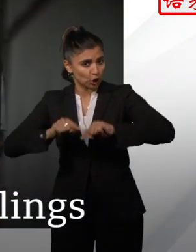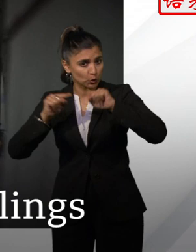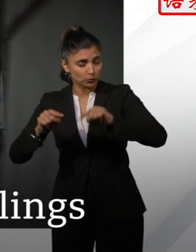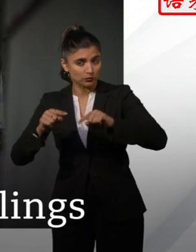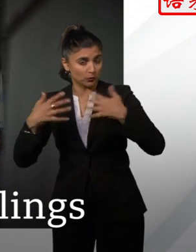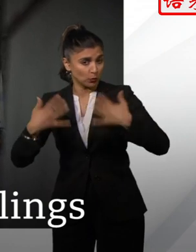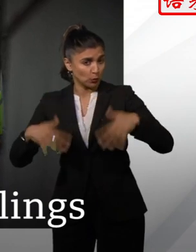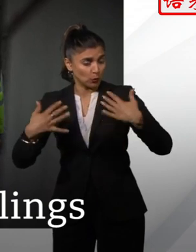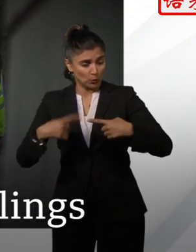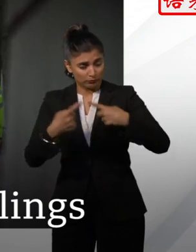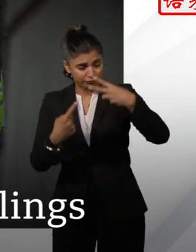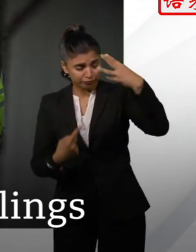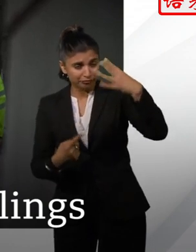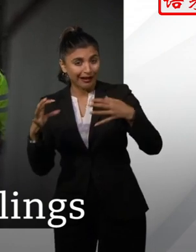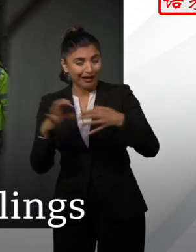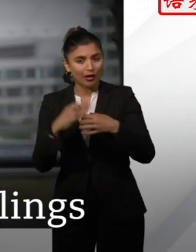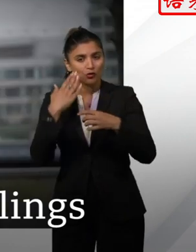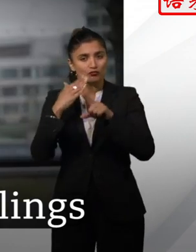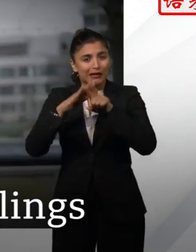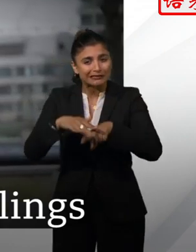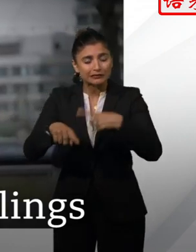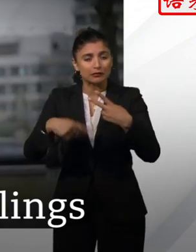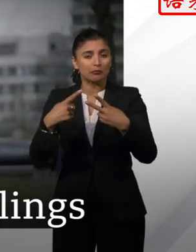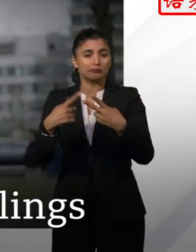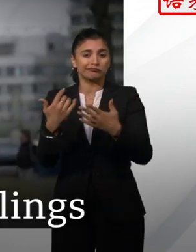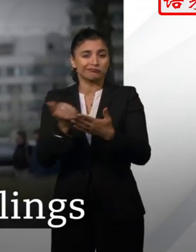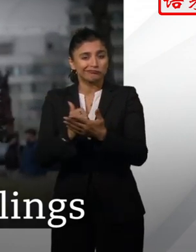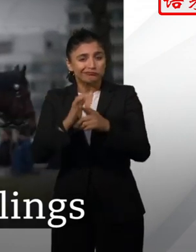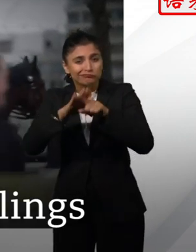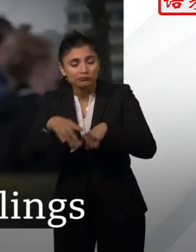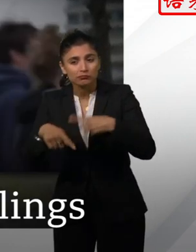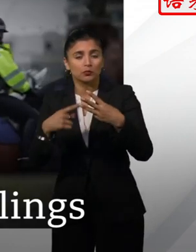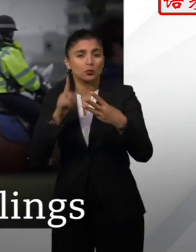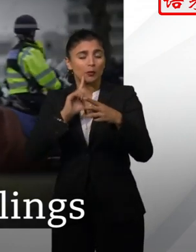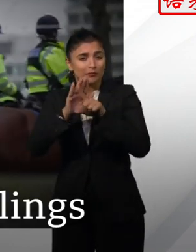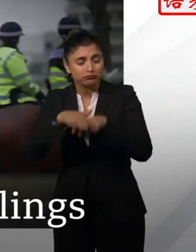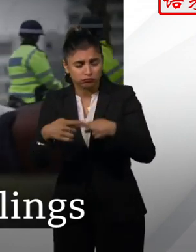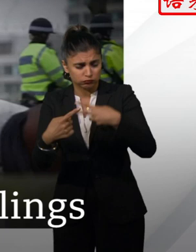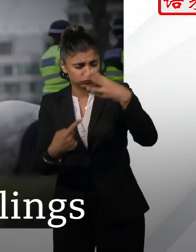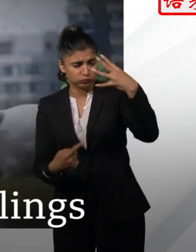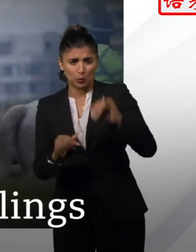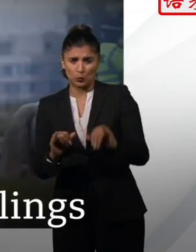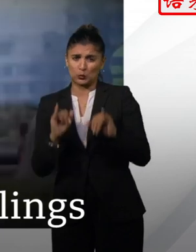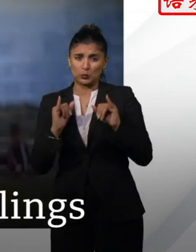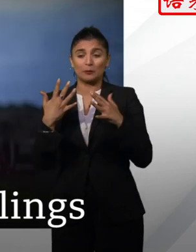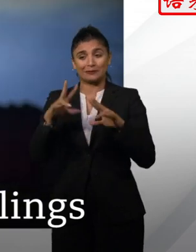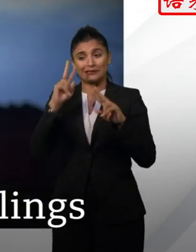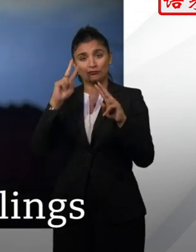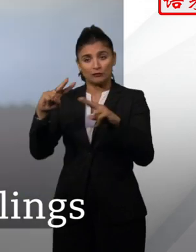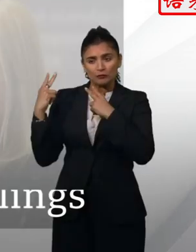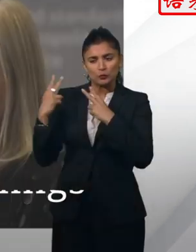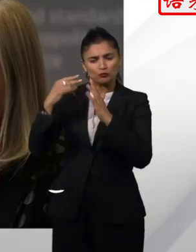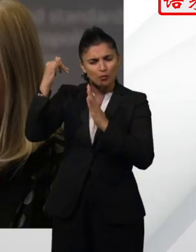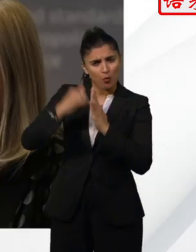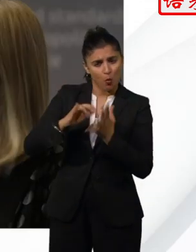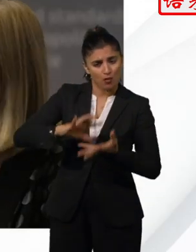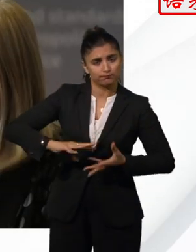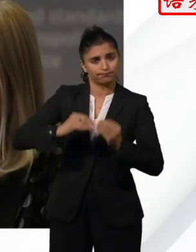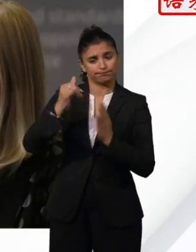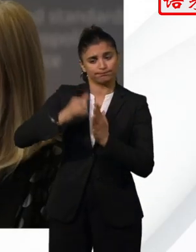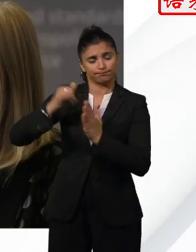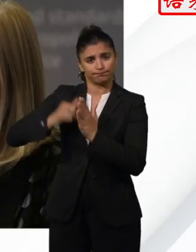review into the force after the murder of Sarah Everard lays bare its failings and says it may have to be broken up.